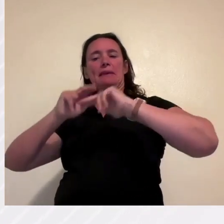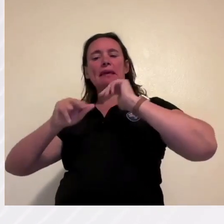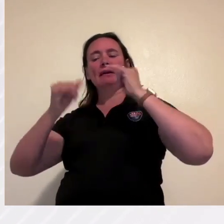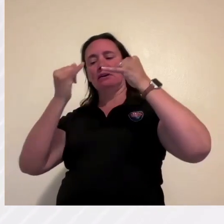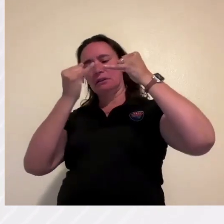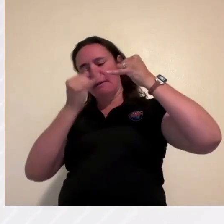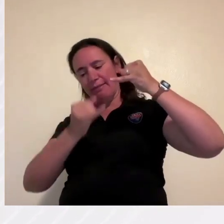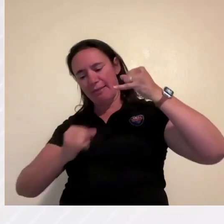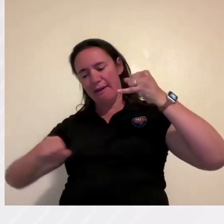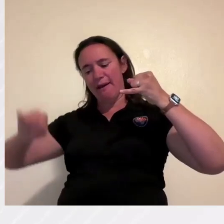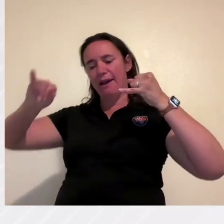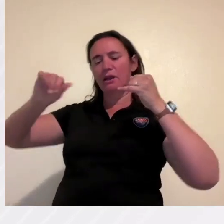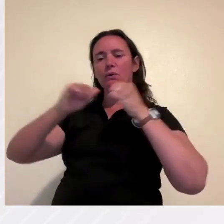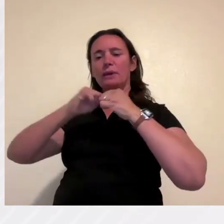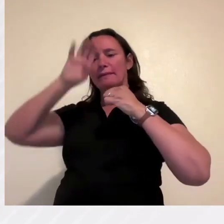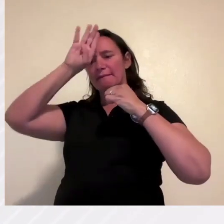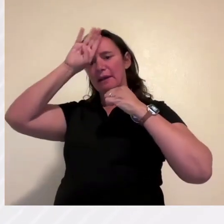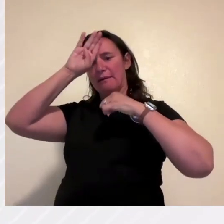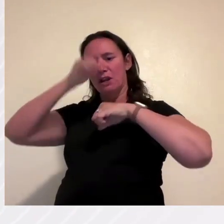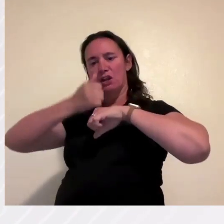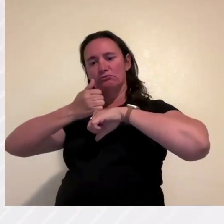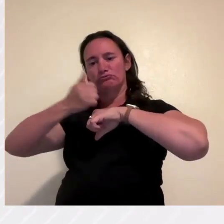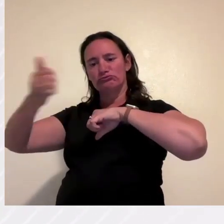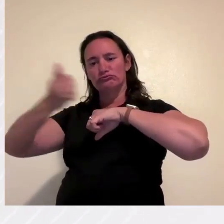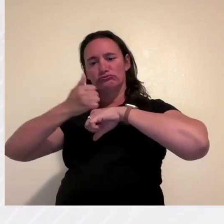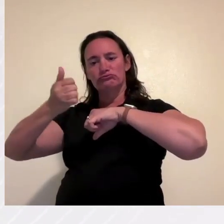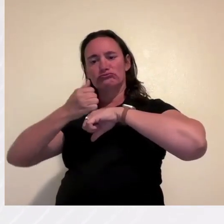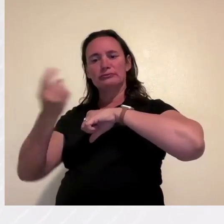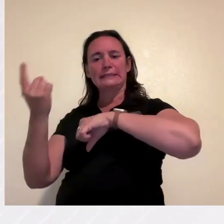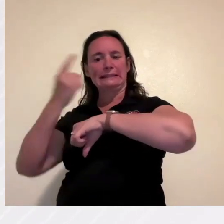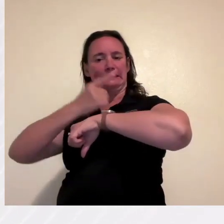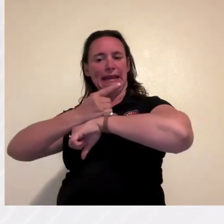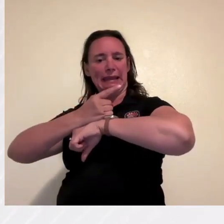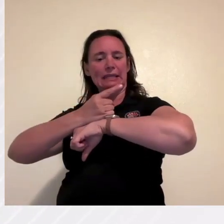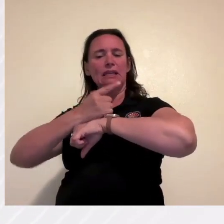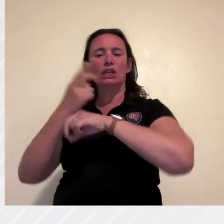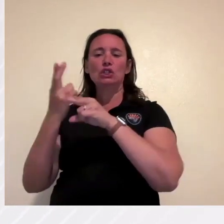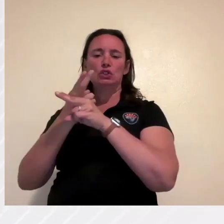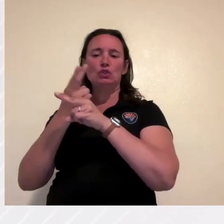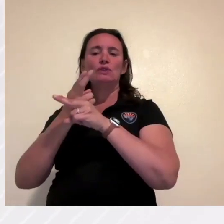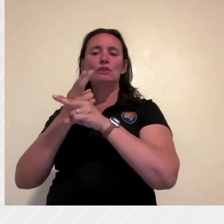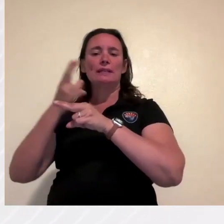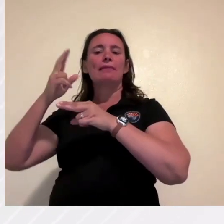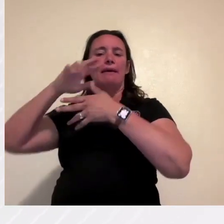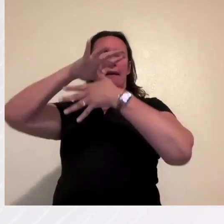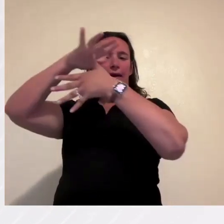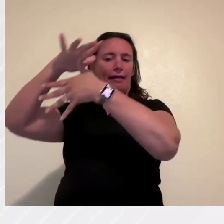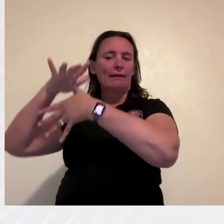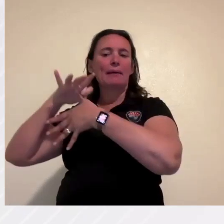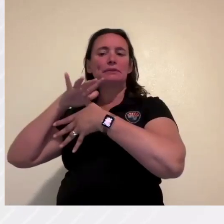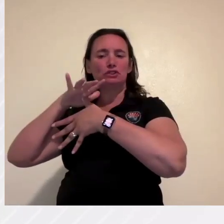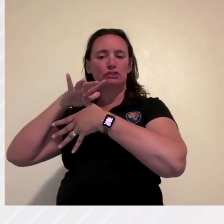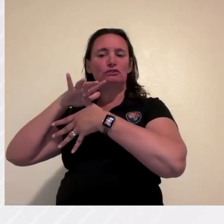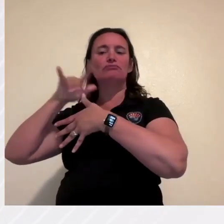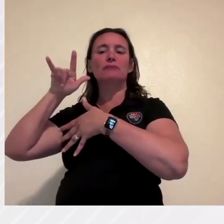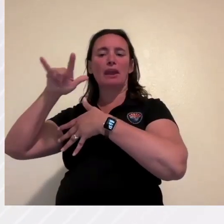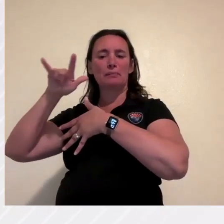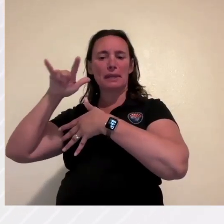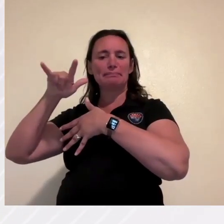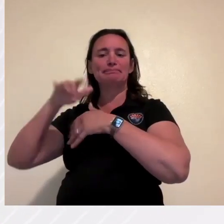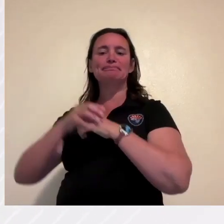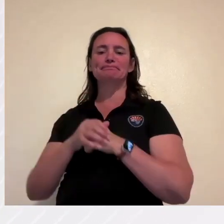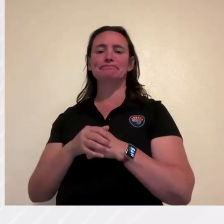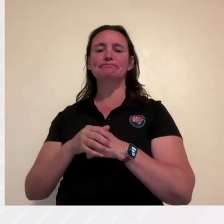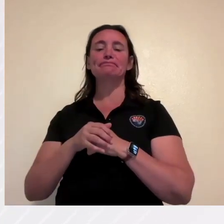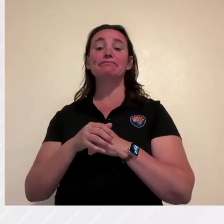crews that are still driving out there during the day. And again, utilizing the aerial resources. One thing that I want to mention too that we're also utilizing to help